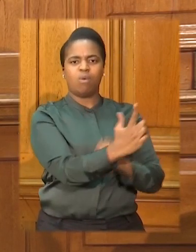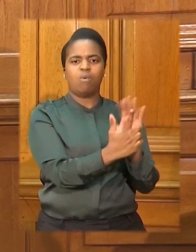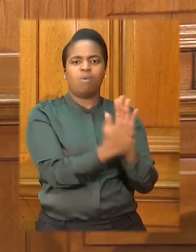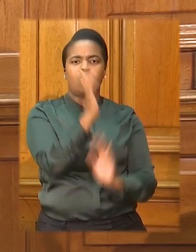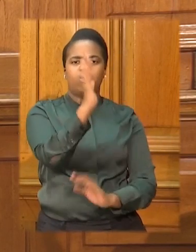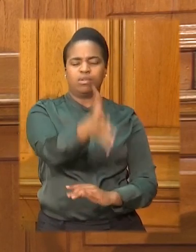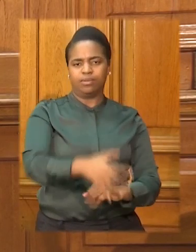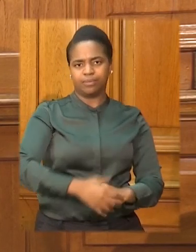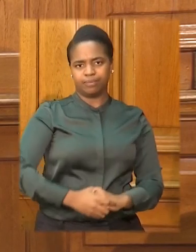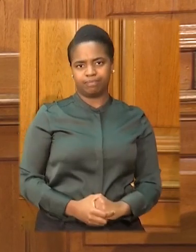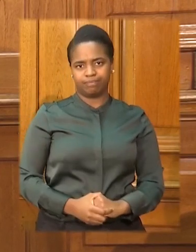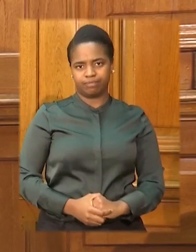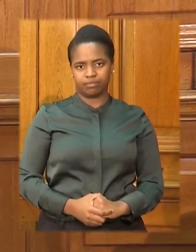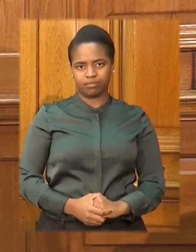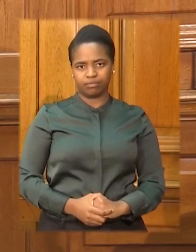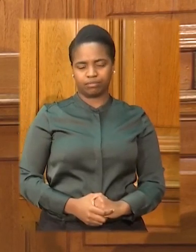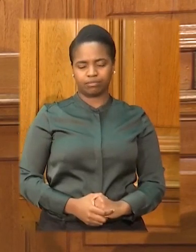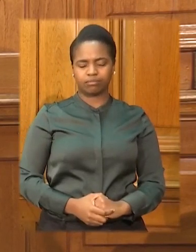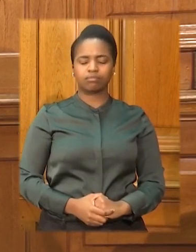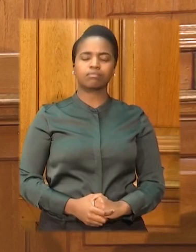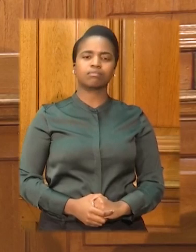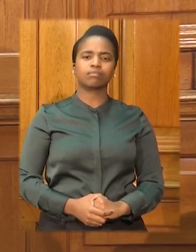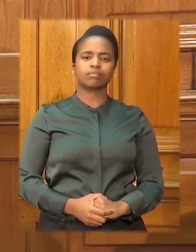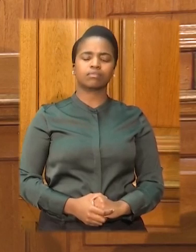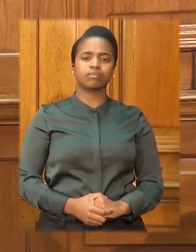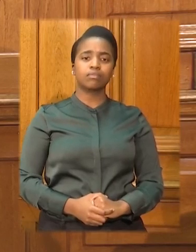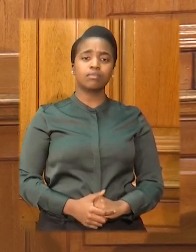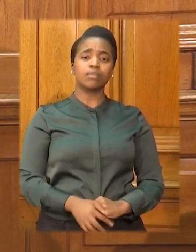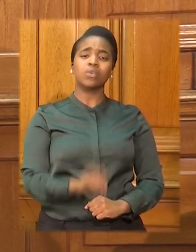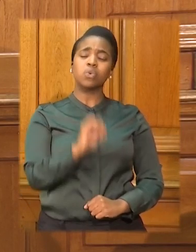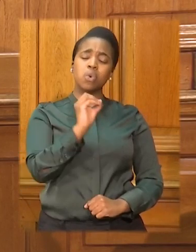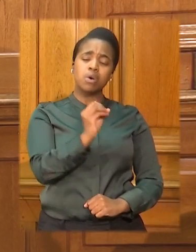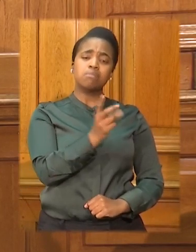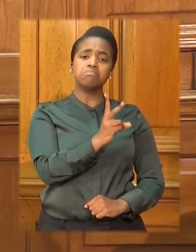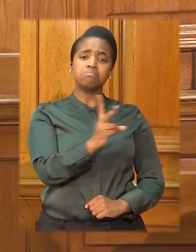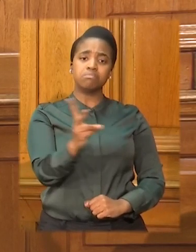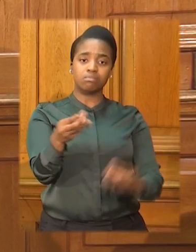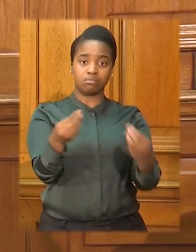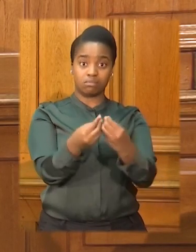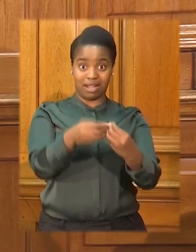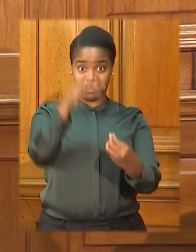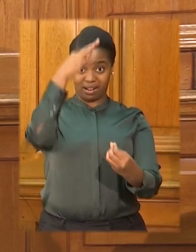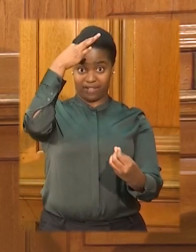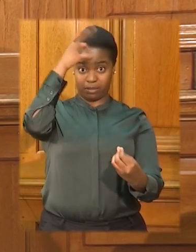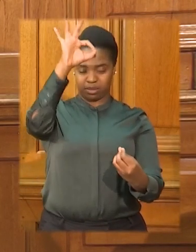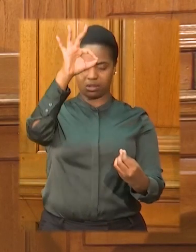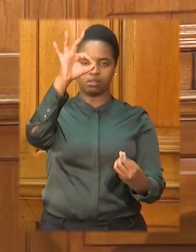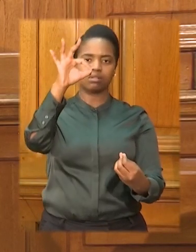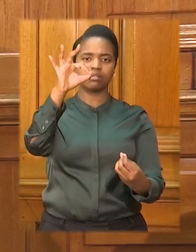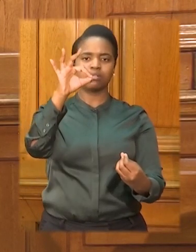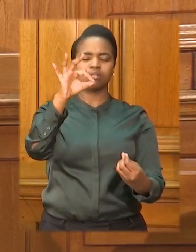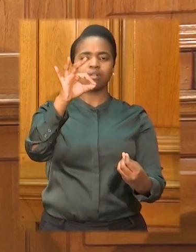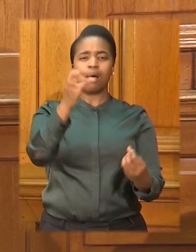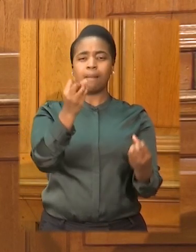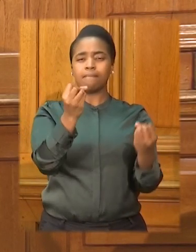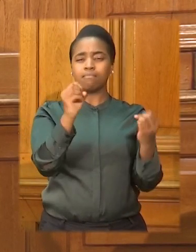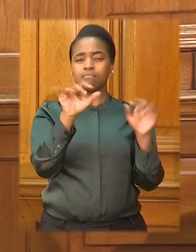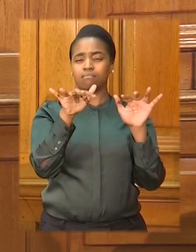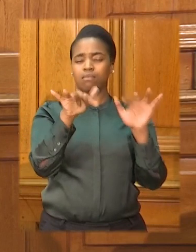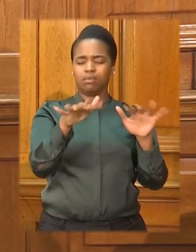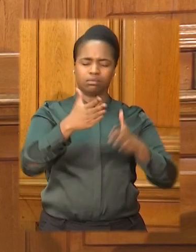While there are several interventions that already exist within government to deal with the extremely high